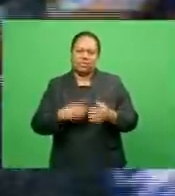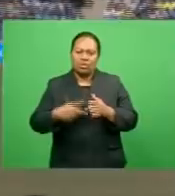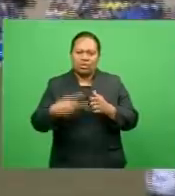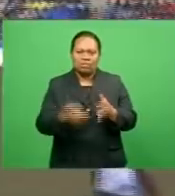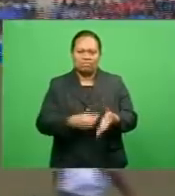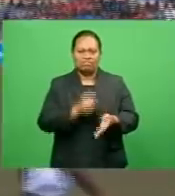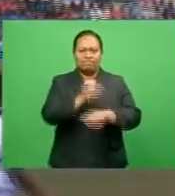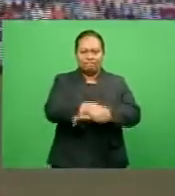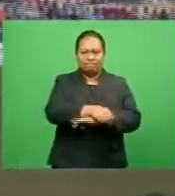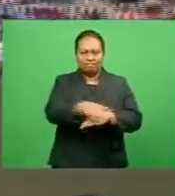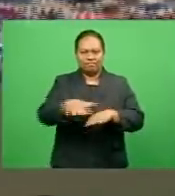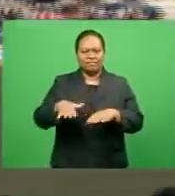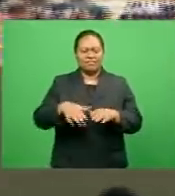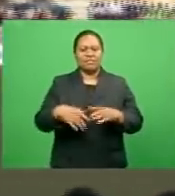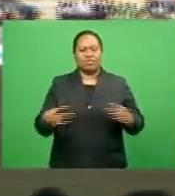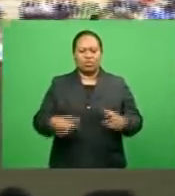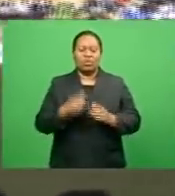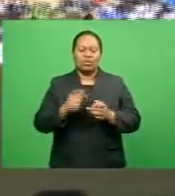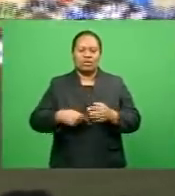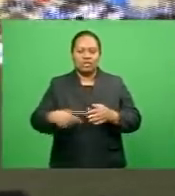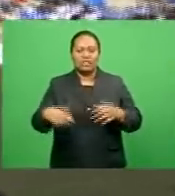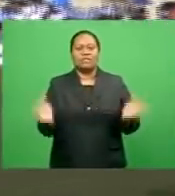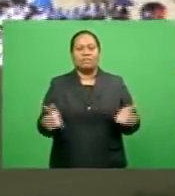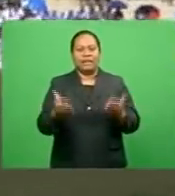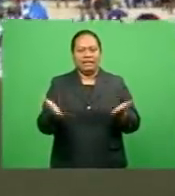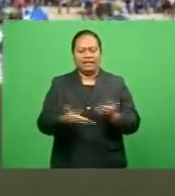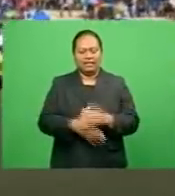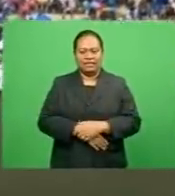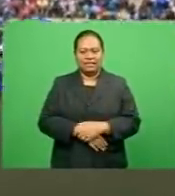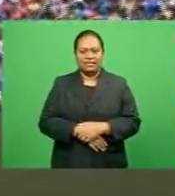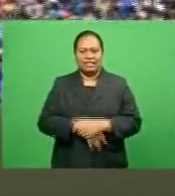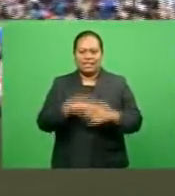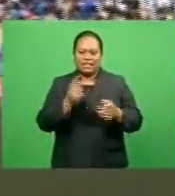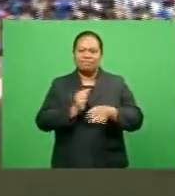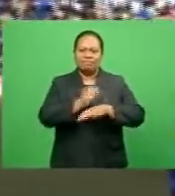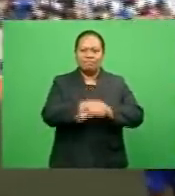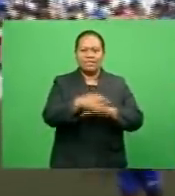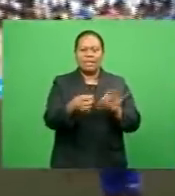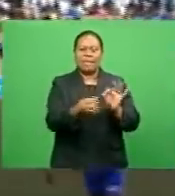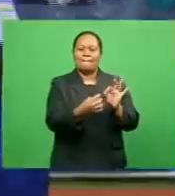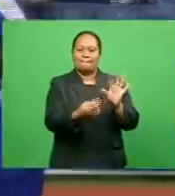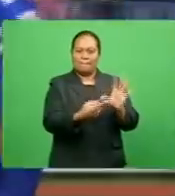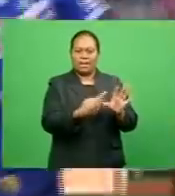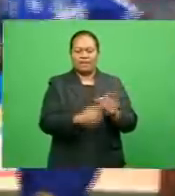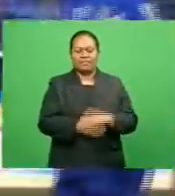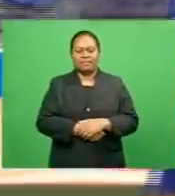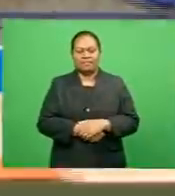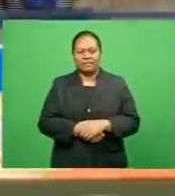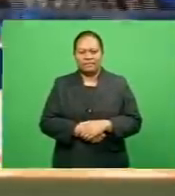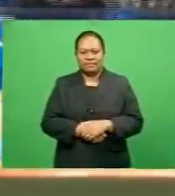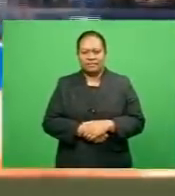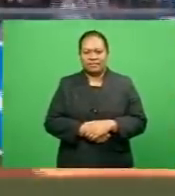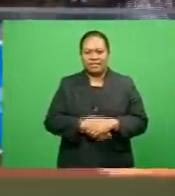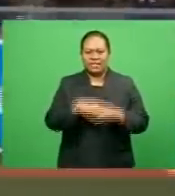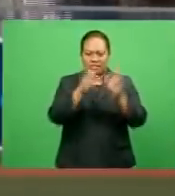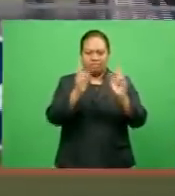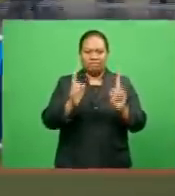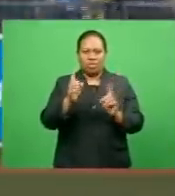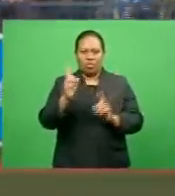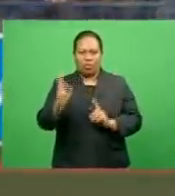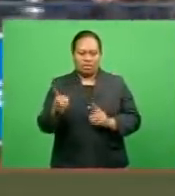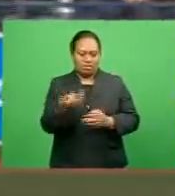in the 36th minute with a goal to Samuel Angavo, punishing the men in black for a defensive blunder to level the score